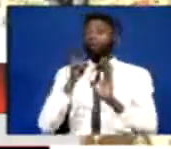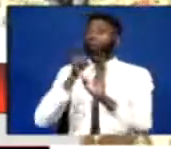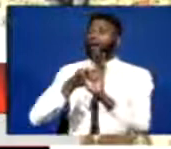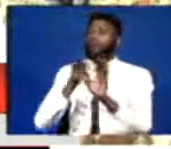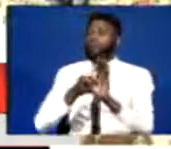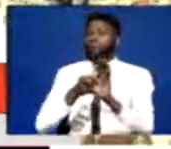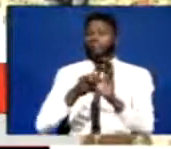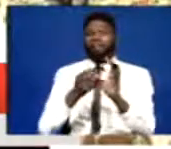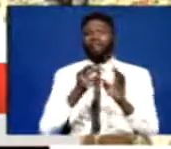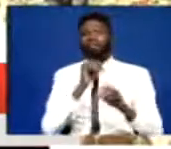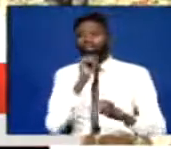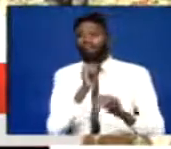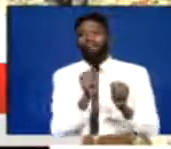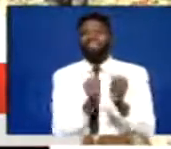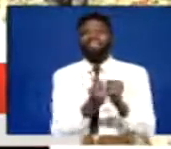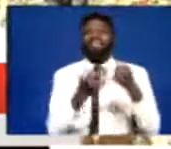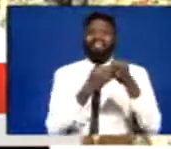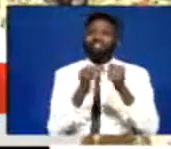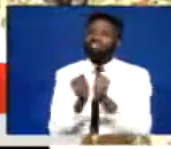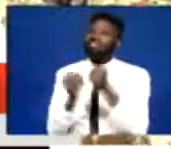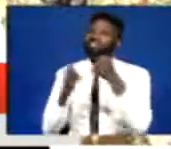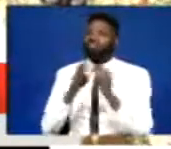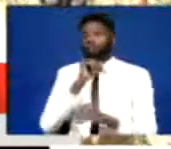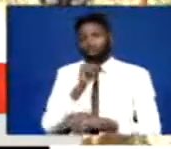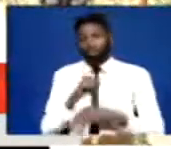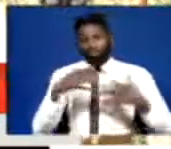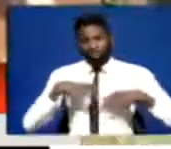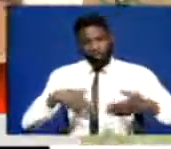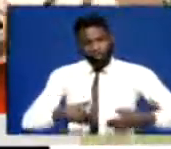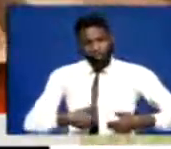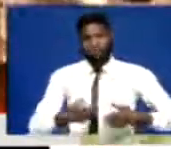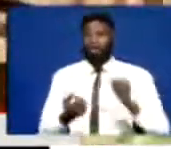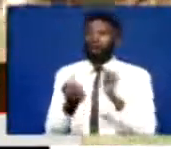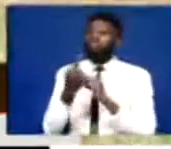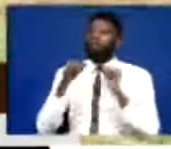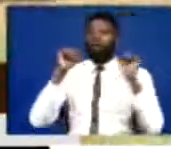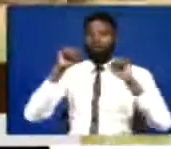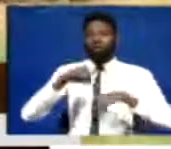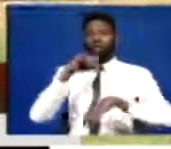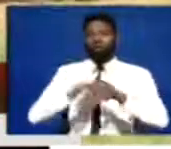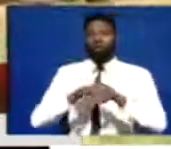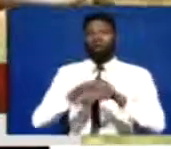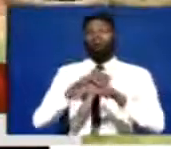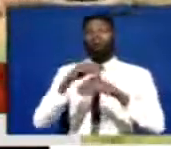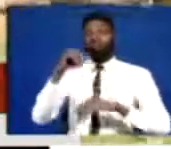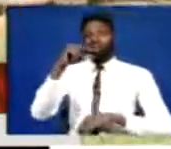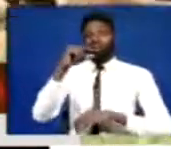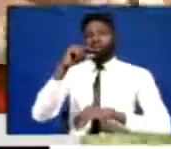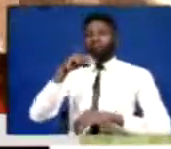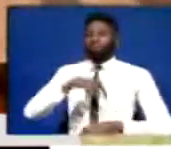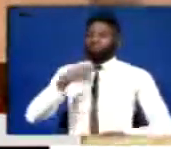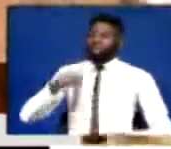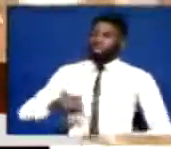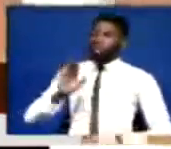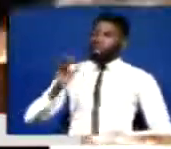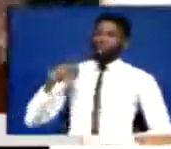19 years old. We have young people as young as 11 getting gold medals for China. And whereas traditionally we